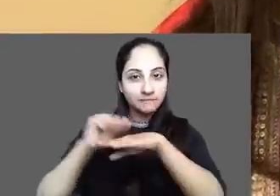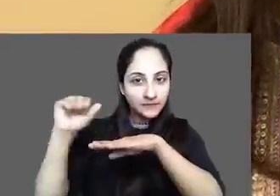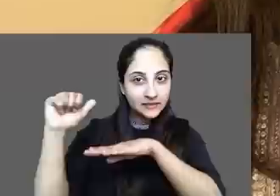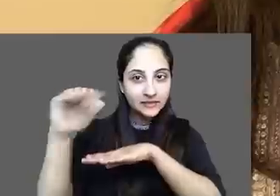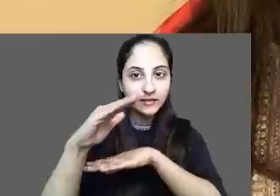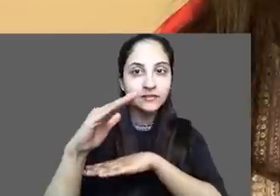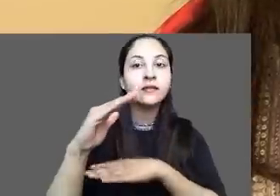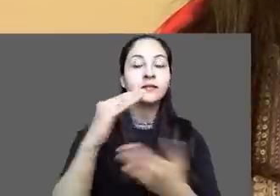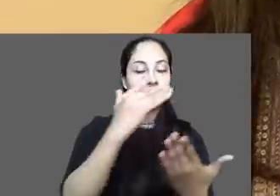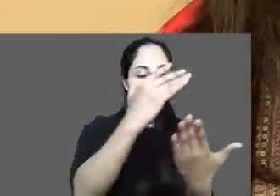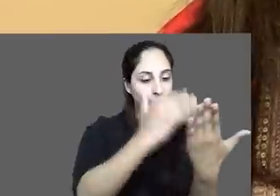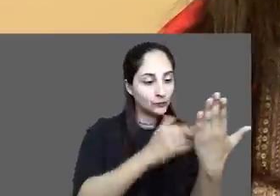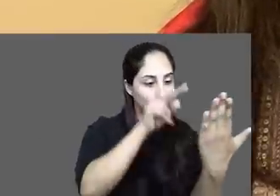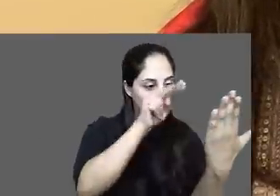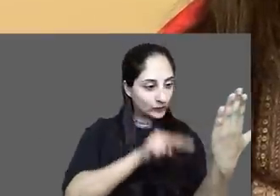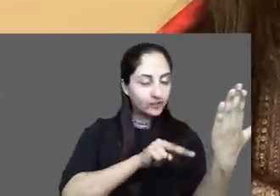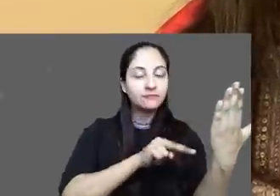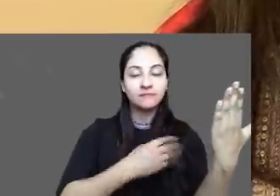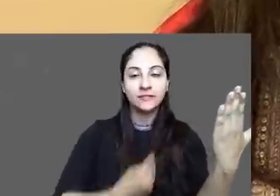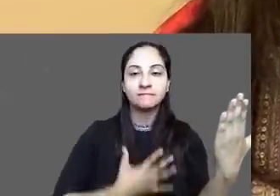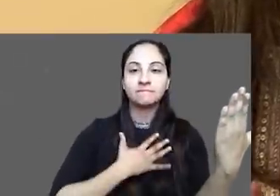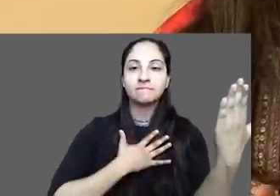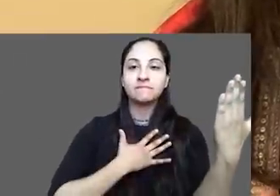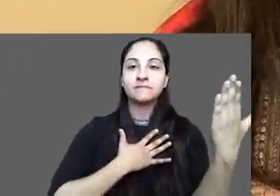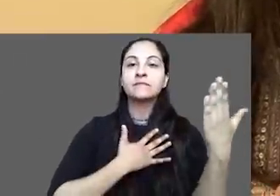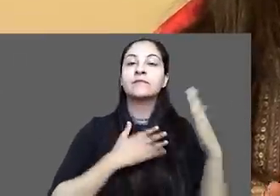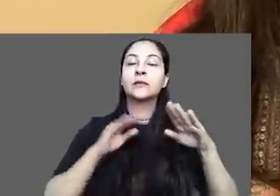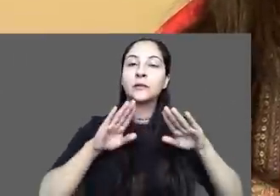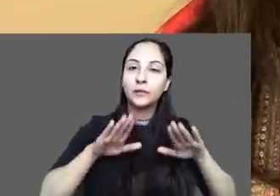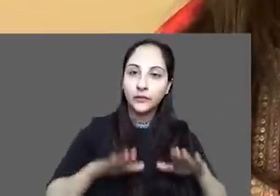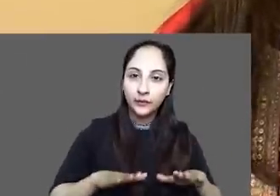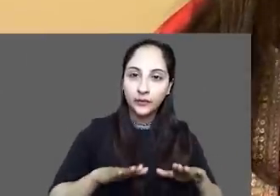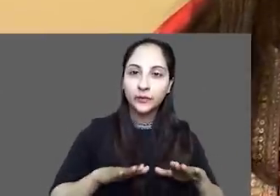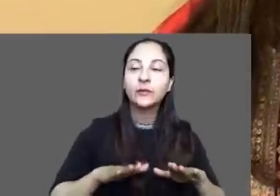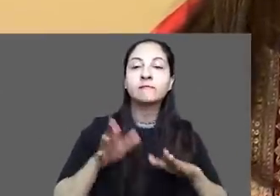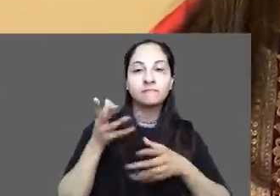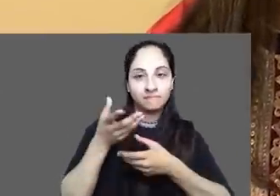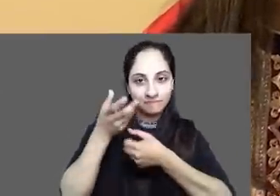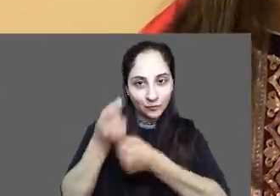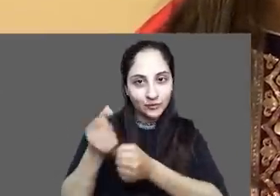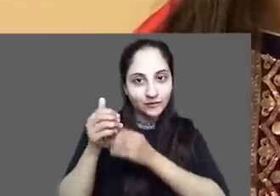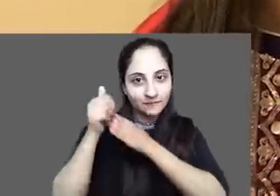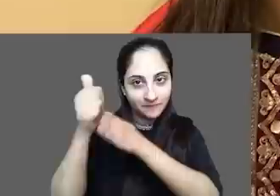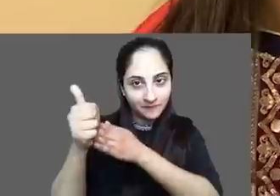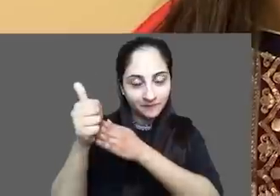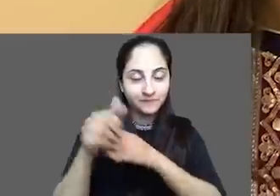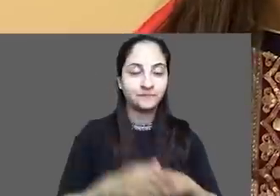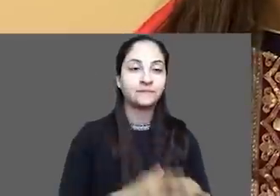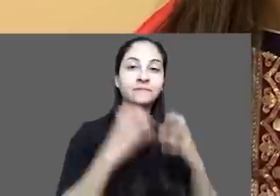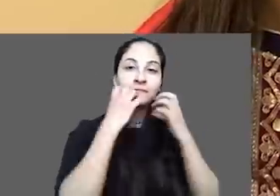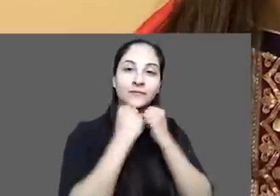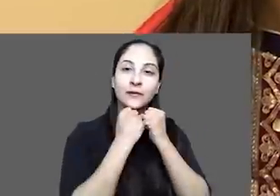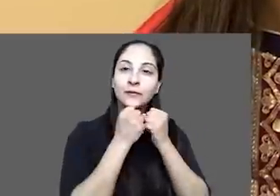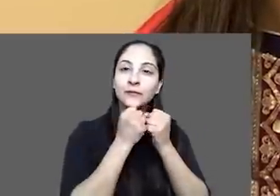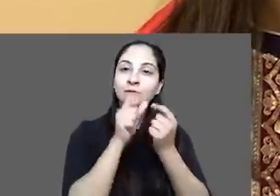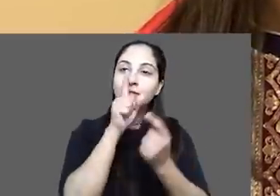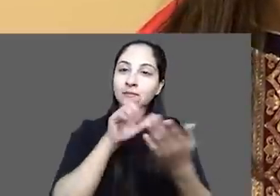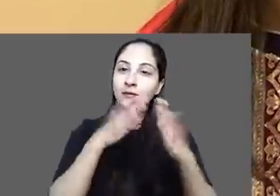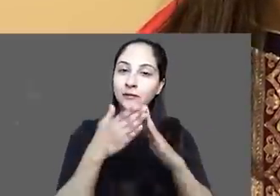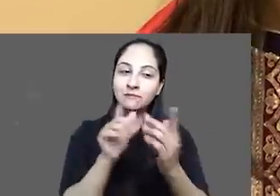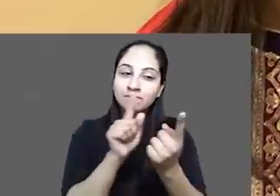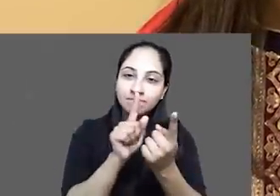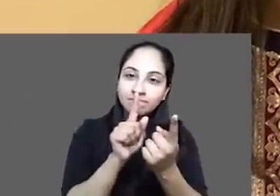Holy Talika from Maulana Hazri Imam, giving us comfort and guidance. On being able to connect with our